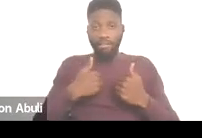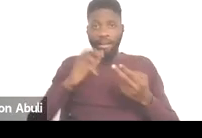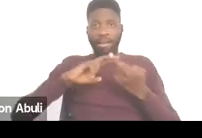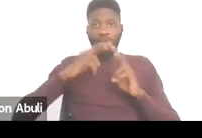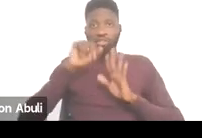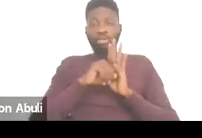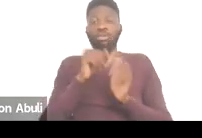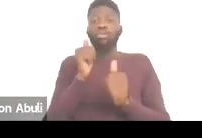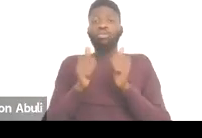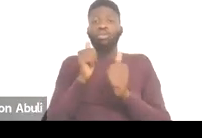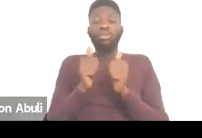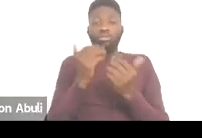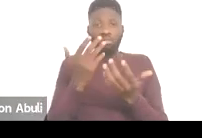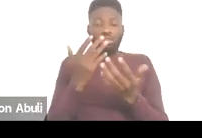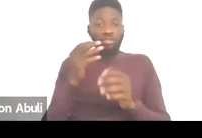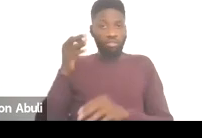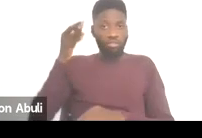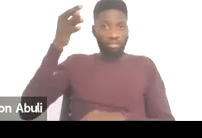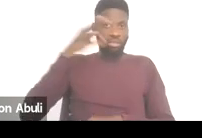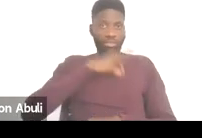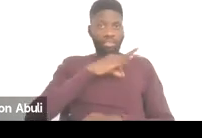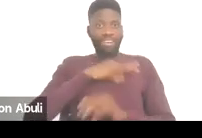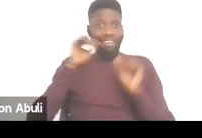future. Is that okay?